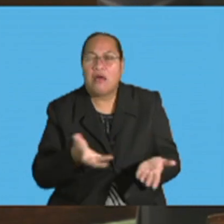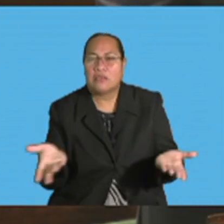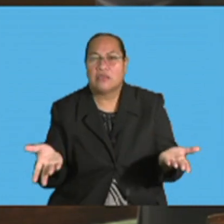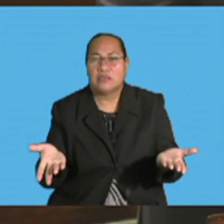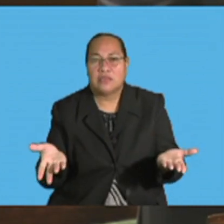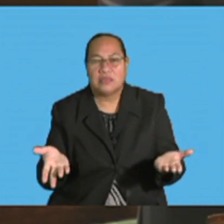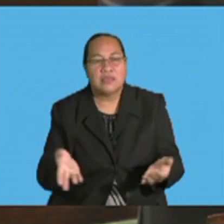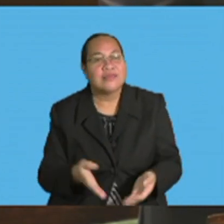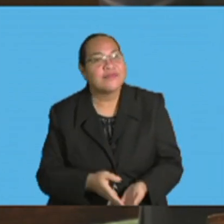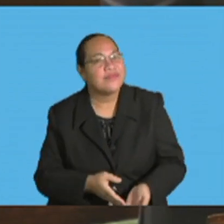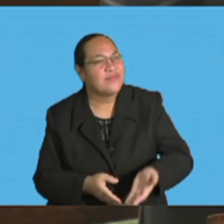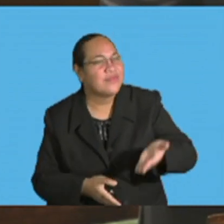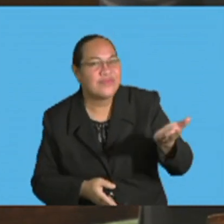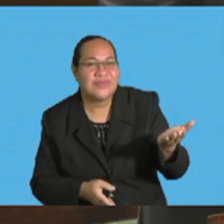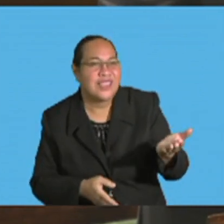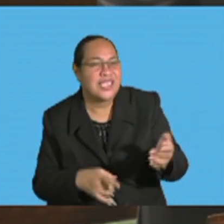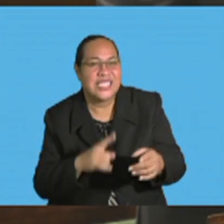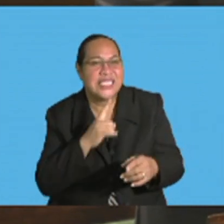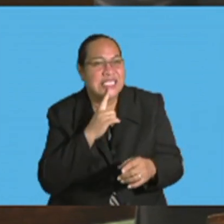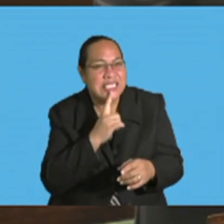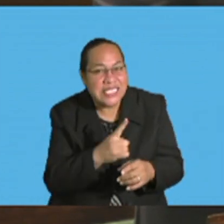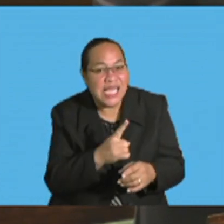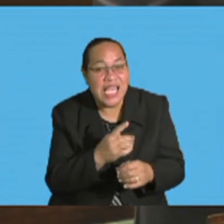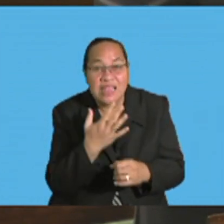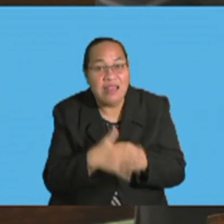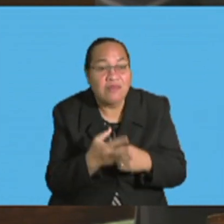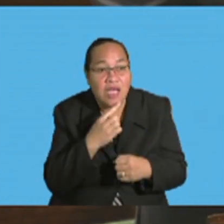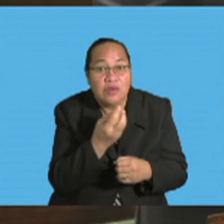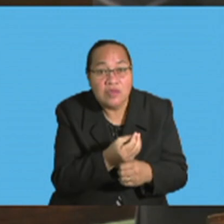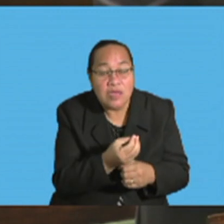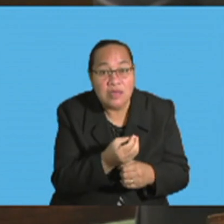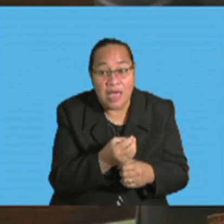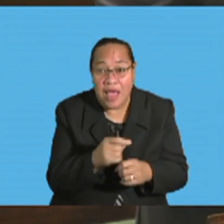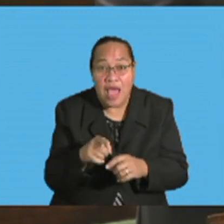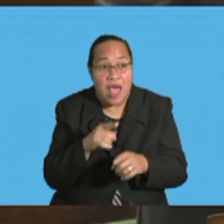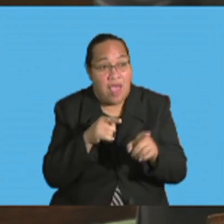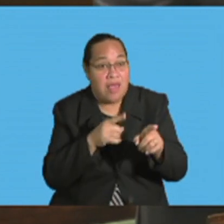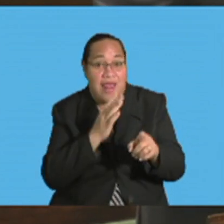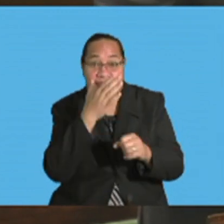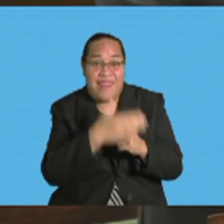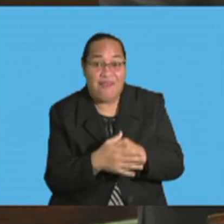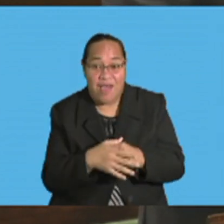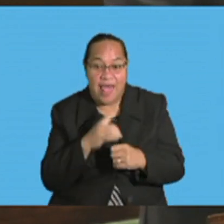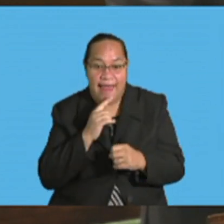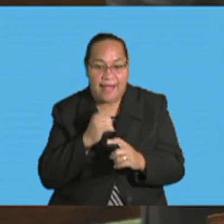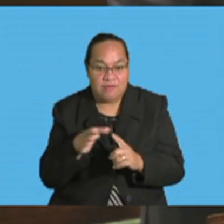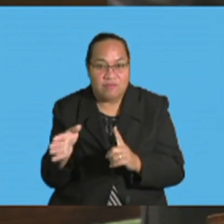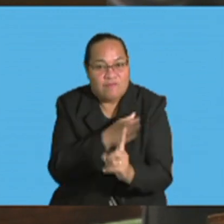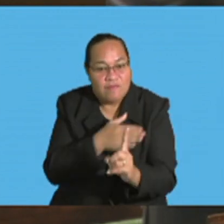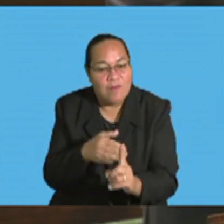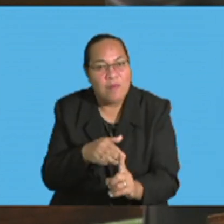is just as despicable as what he did say. He didn't condemn the individual actions of that abuser and